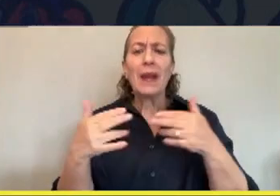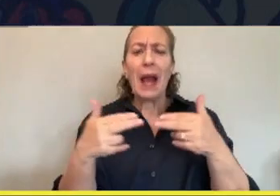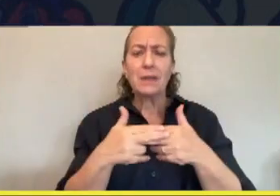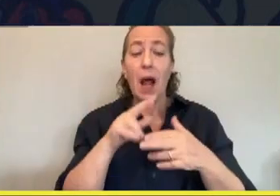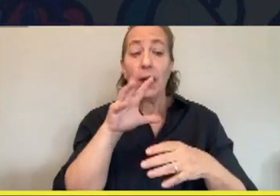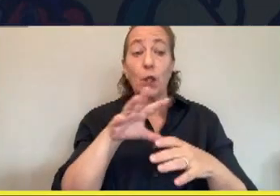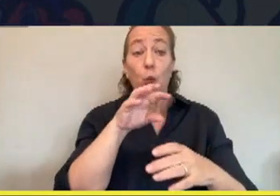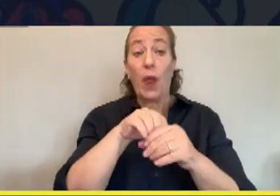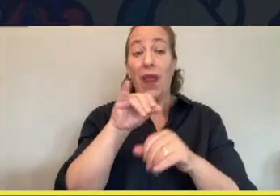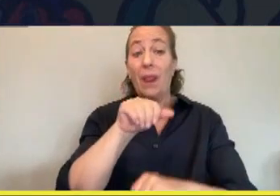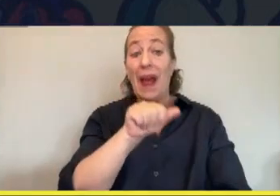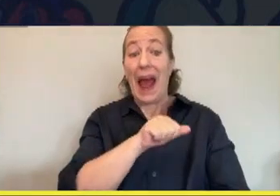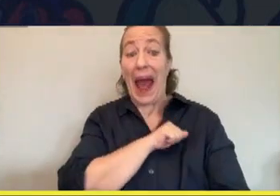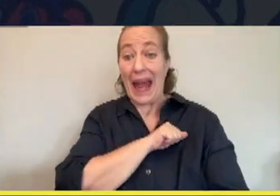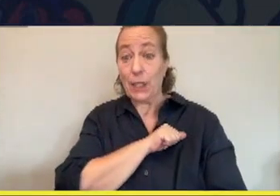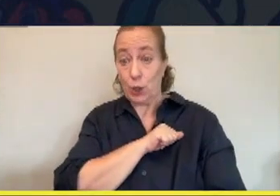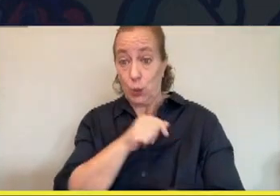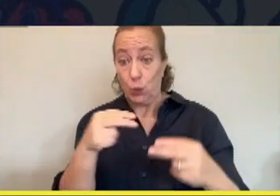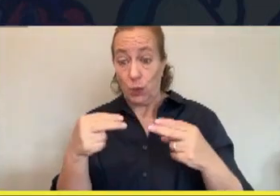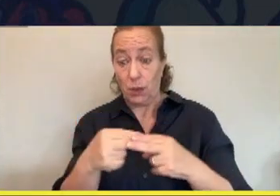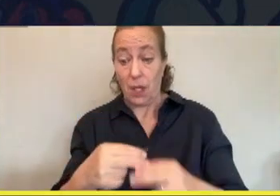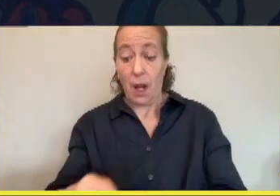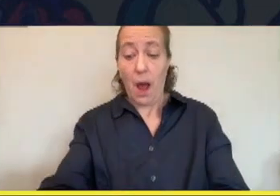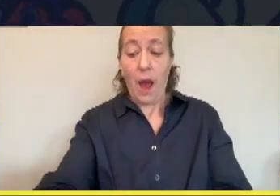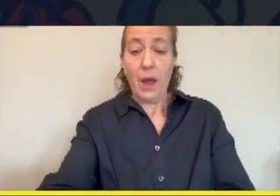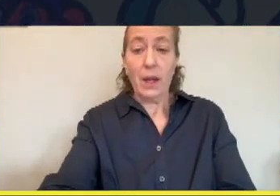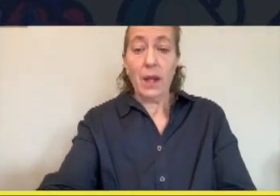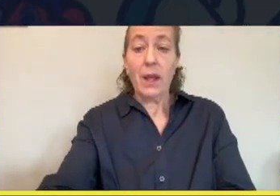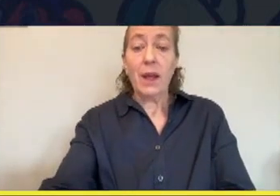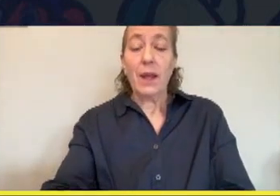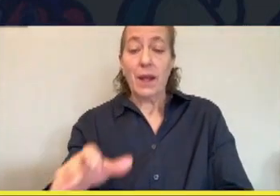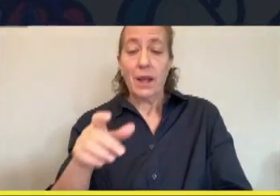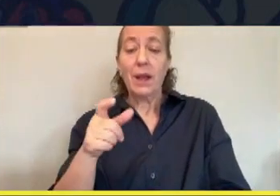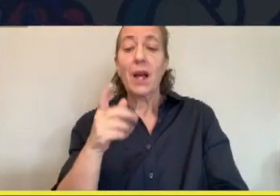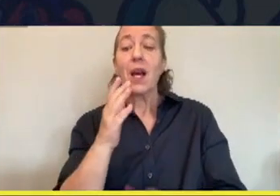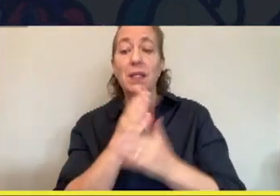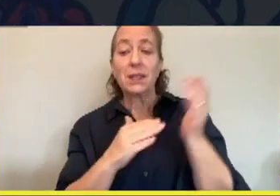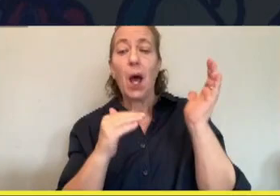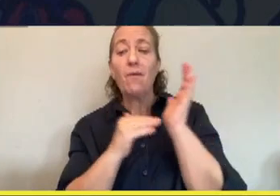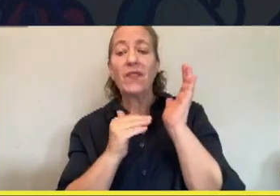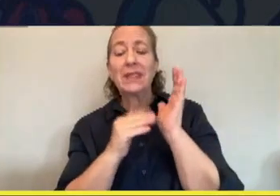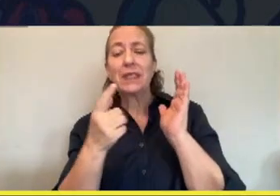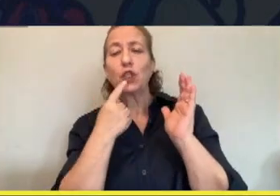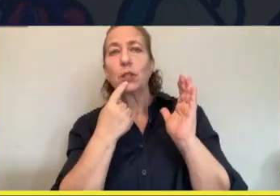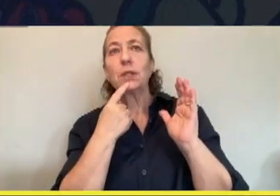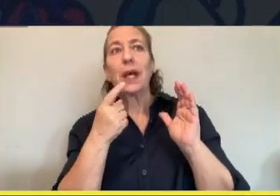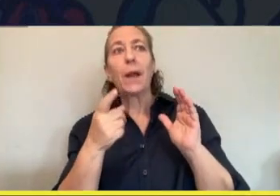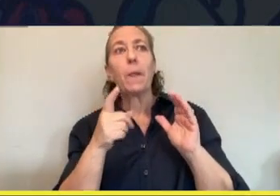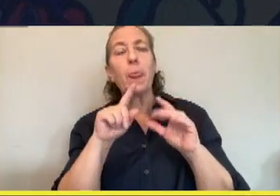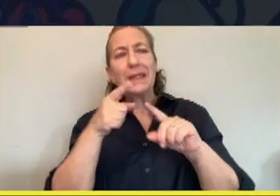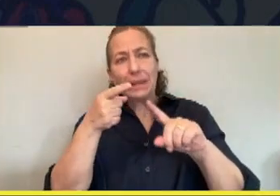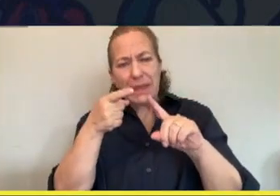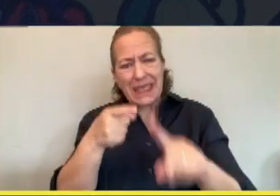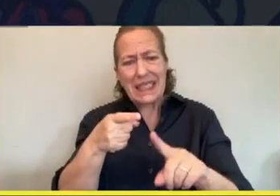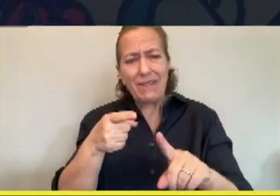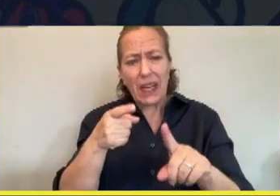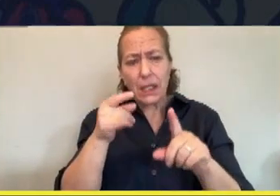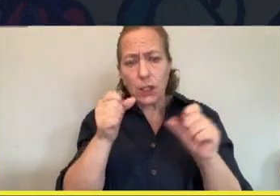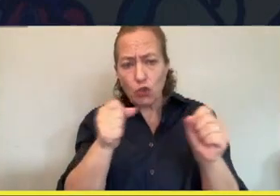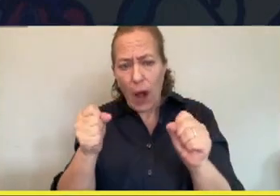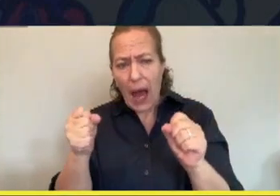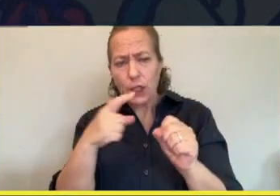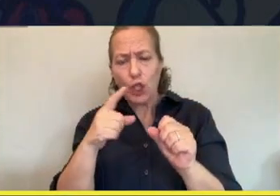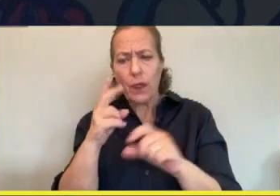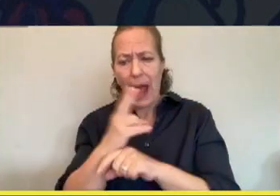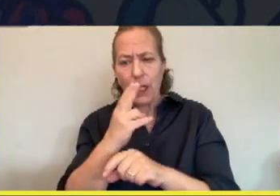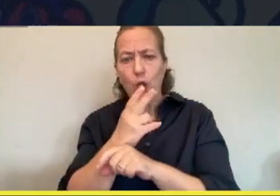slide, sorry about the box there, some physicians describe specific strategies that they used to discharge people